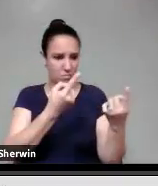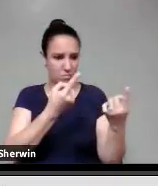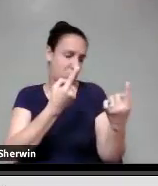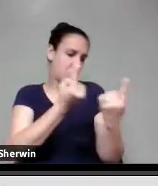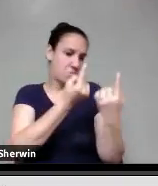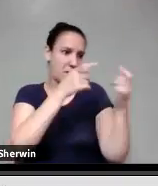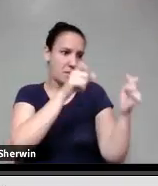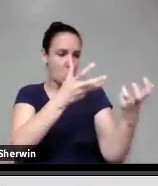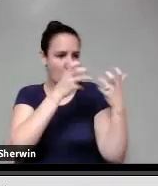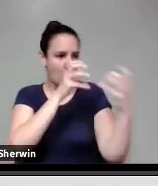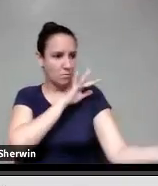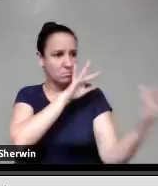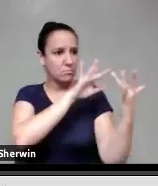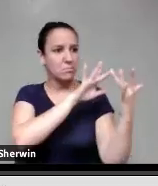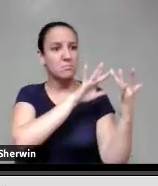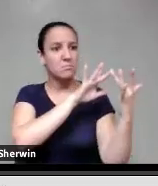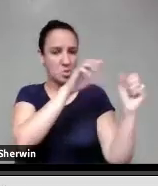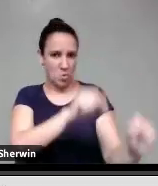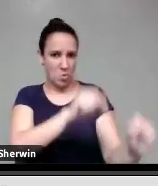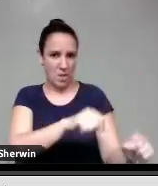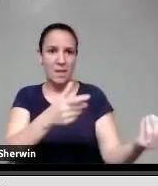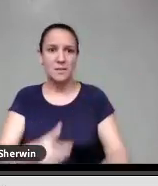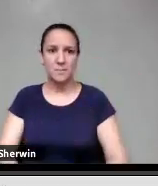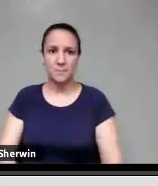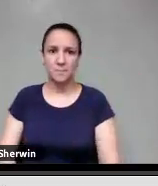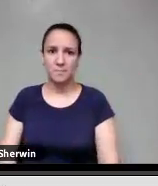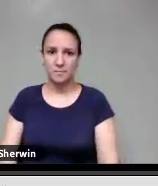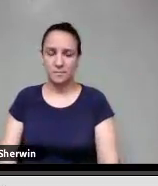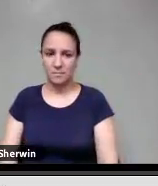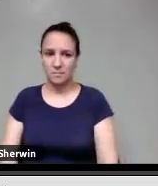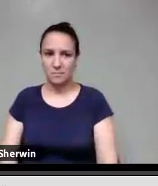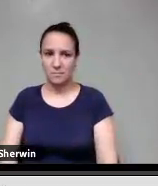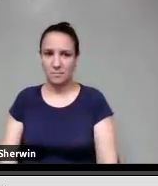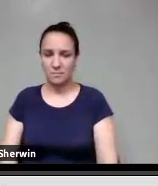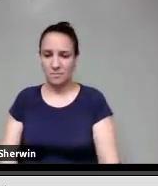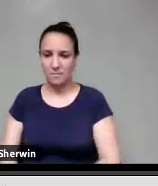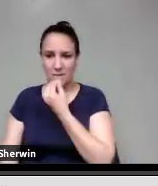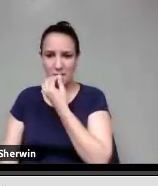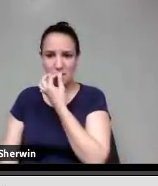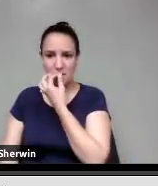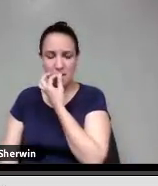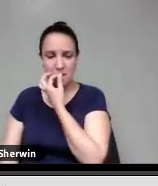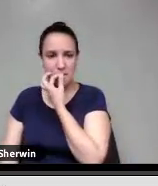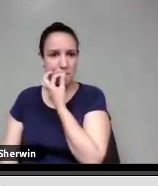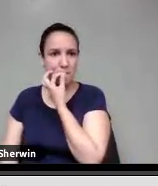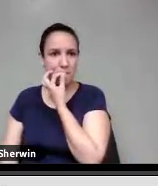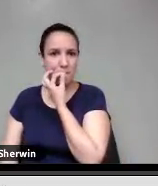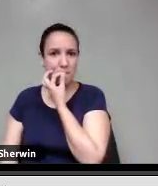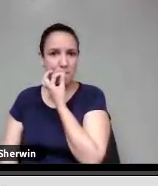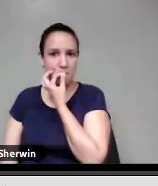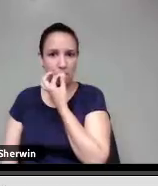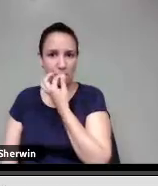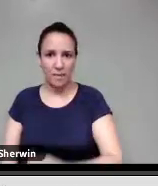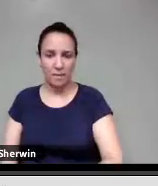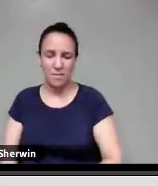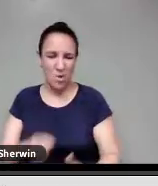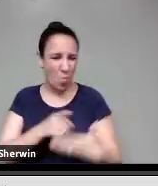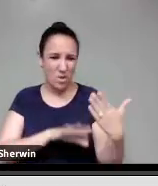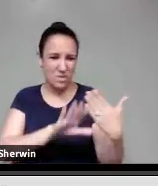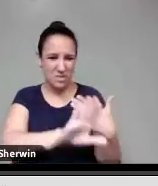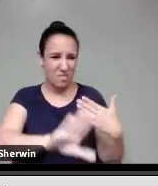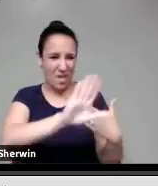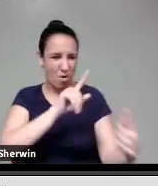there and actually attend a meeting as a guest and just get a feel for what they're looking for. What are they offering? What are they focusing on? Is